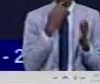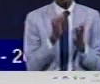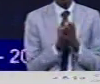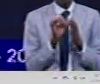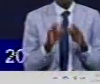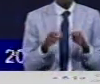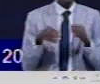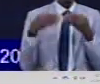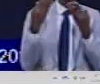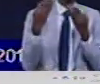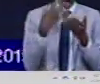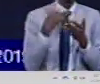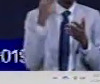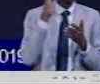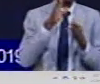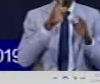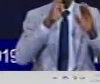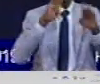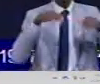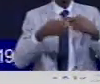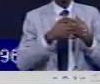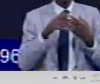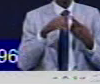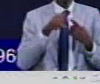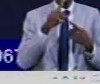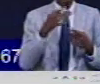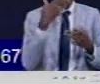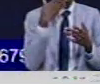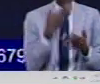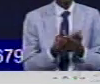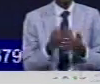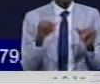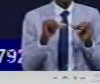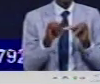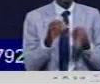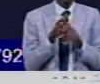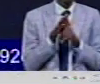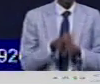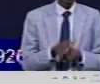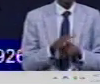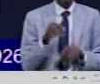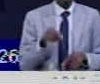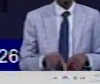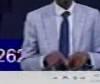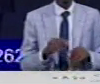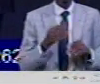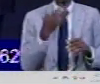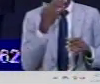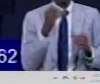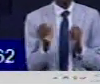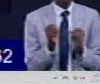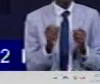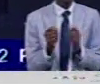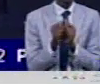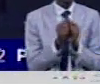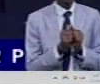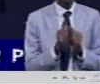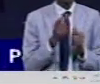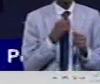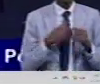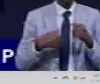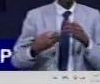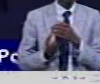and running over, shall men give into your bosom. For with the same measure that he met with that, it